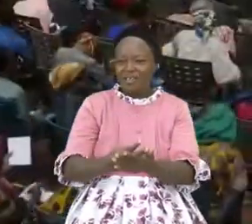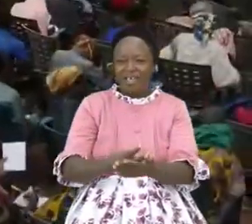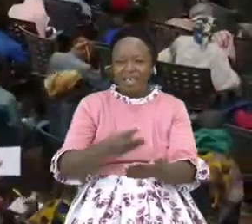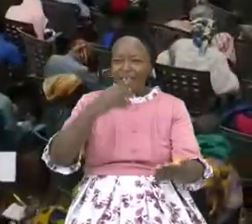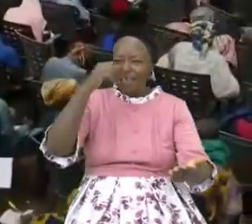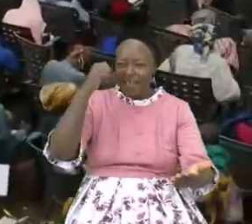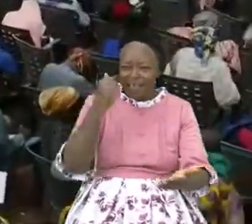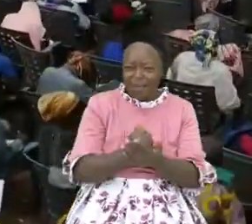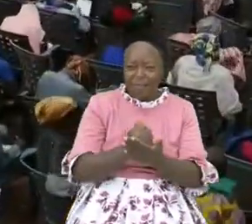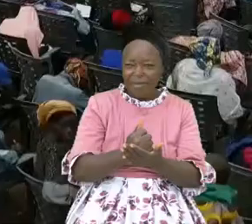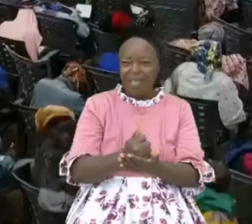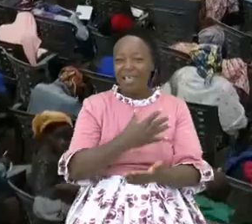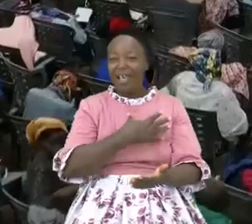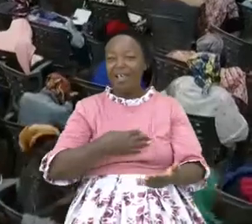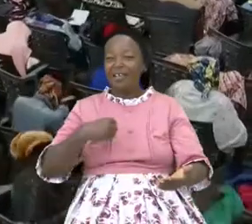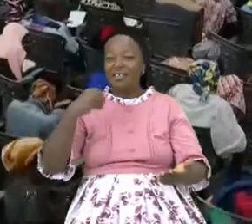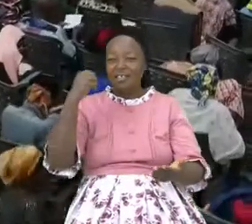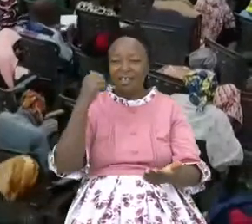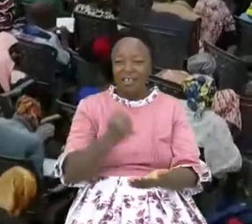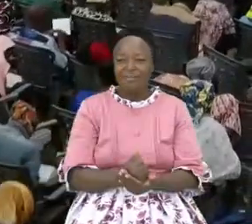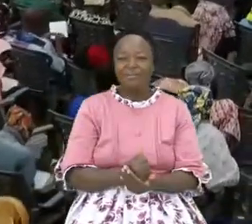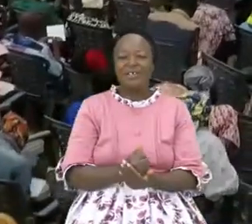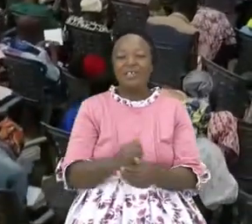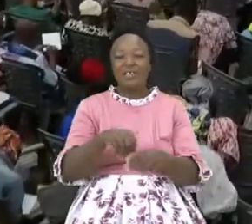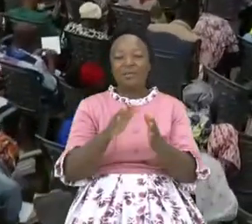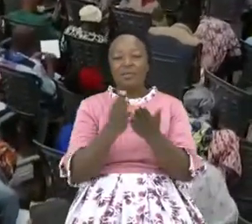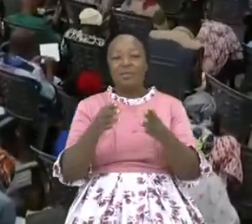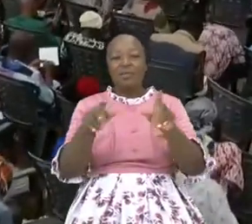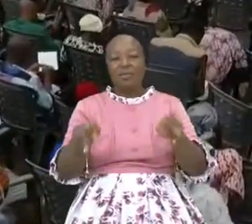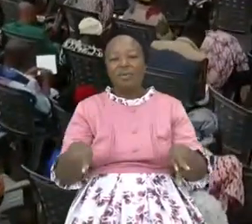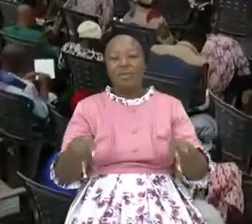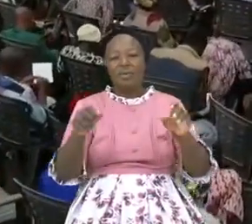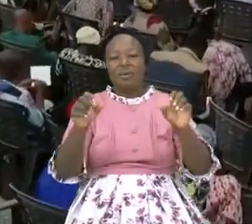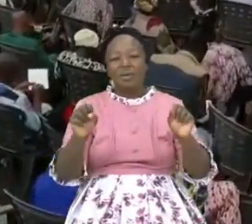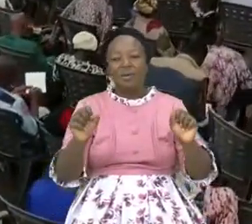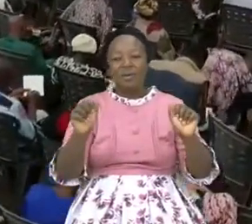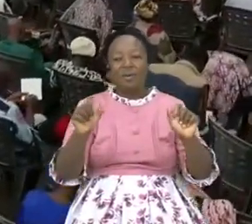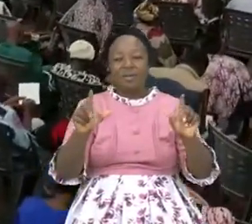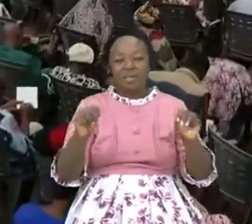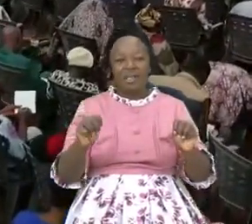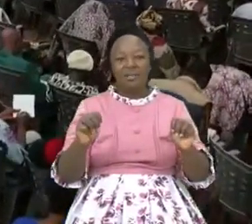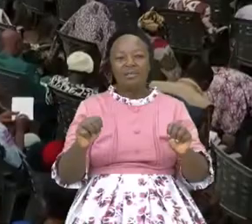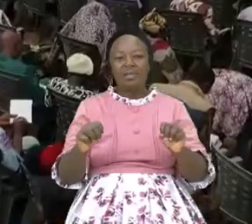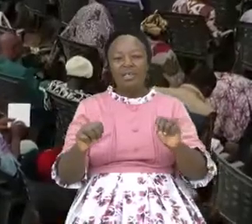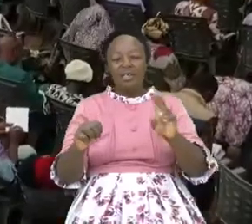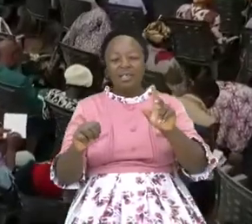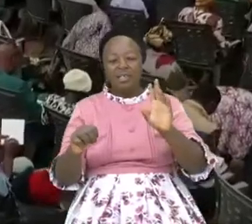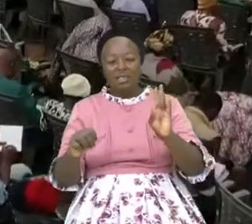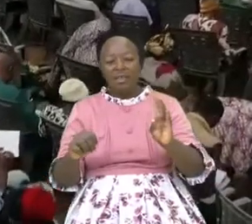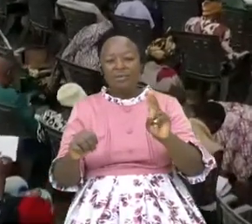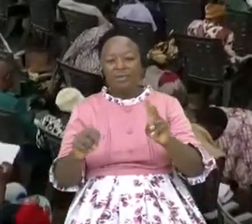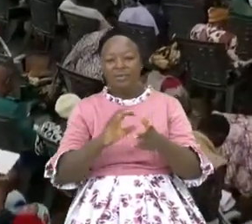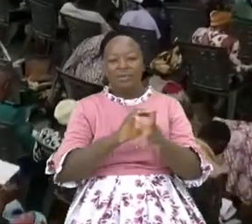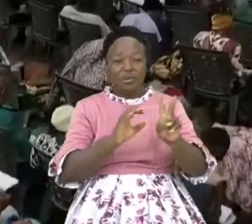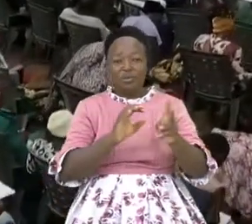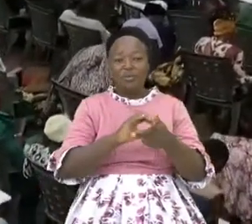Psalm 72, I'm reading from verse 17. It says, his name shall endure